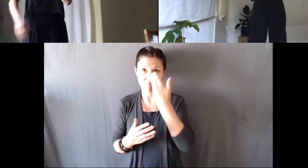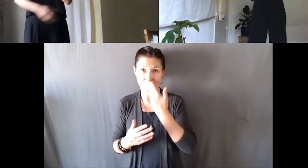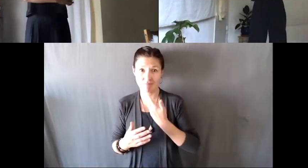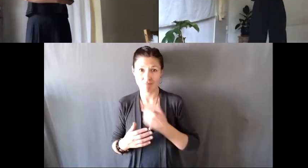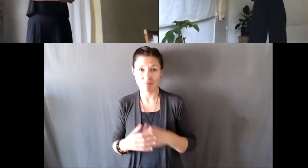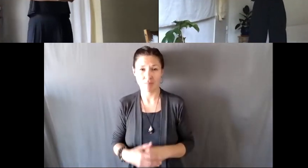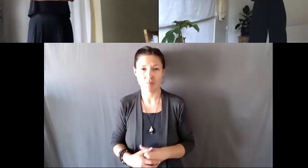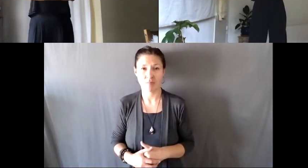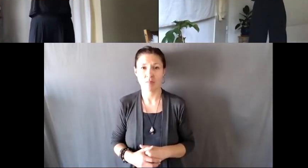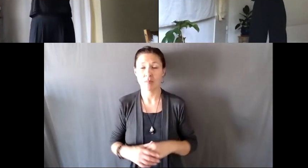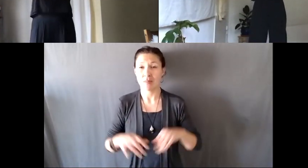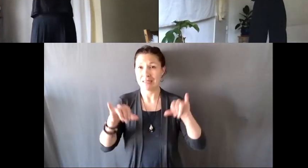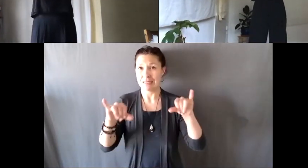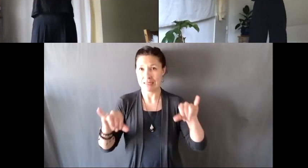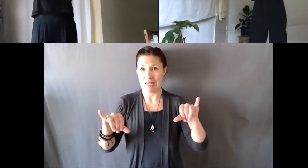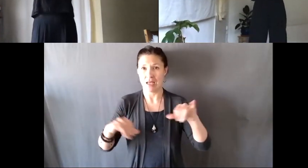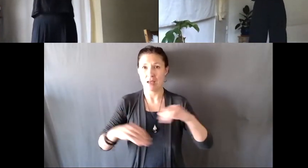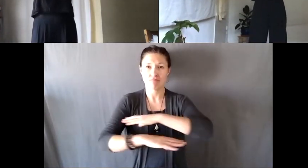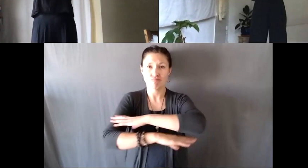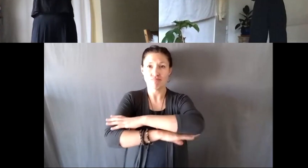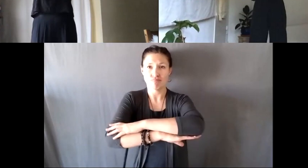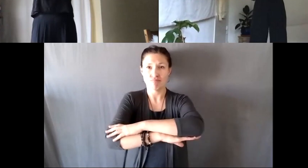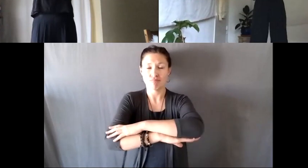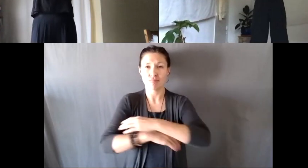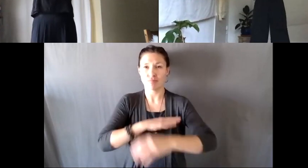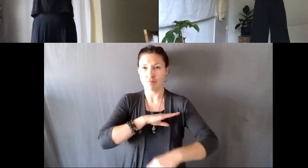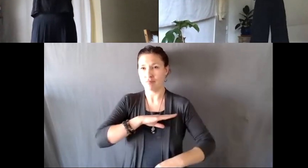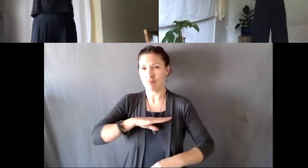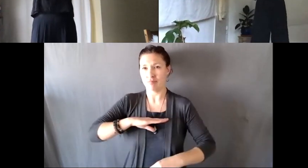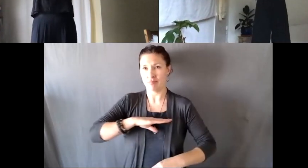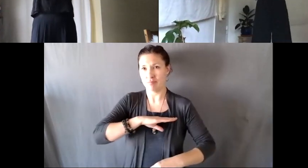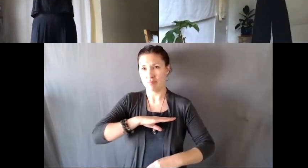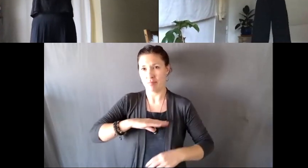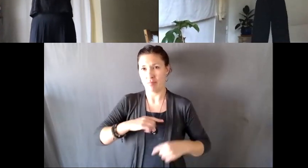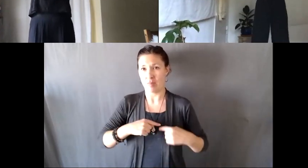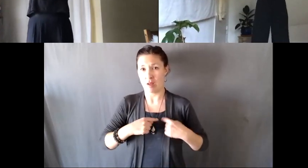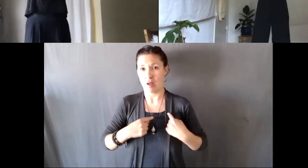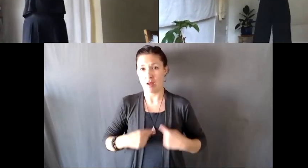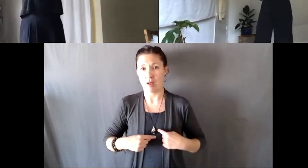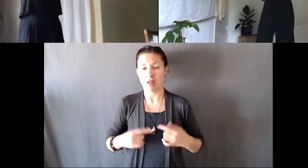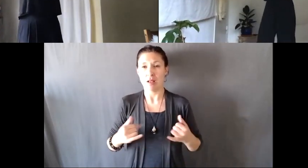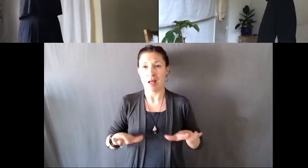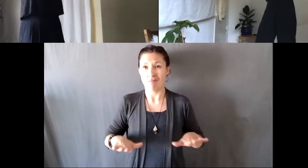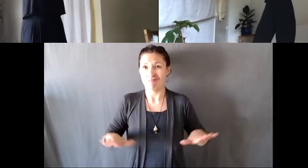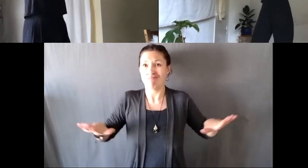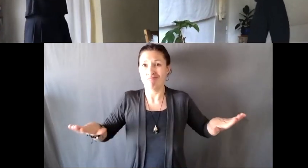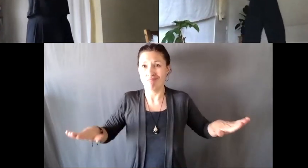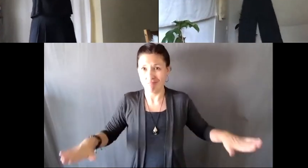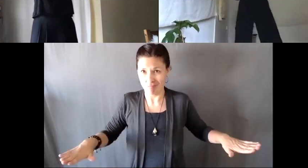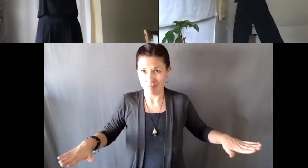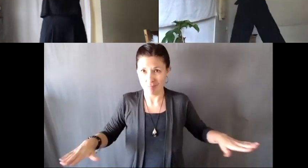We stay at the heart. And now taking a stance wider than shoulders width,